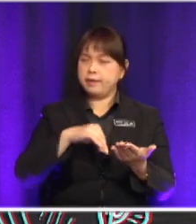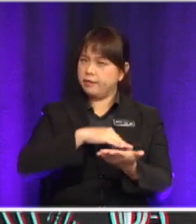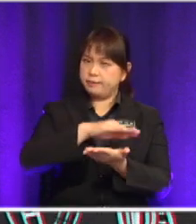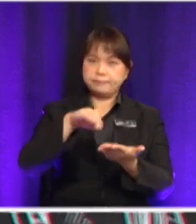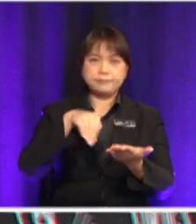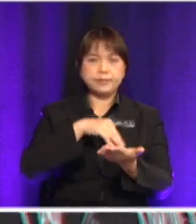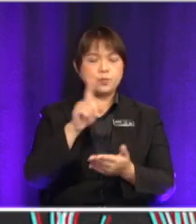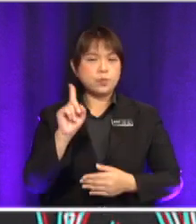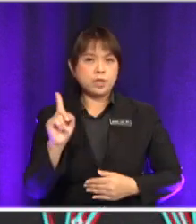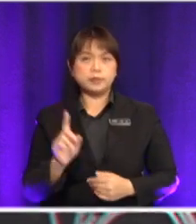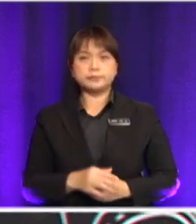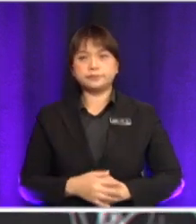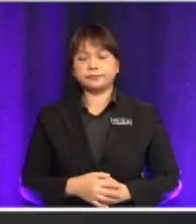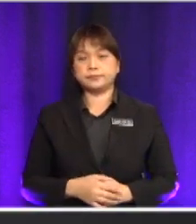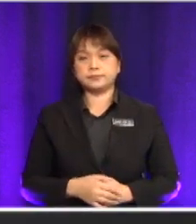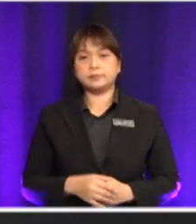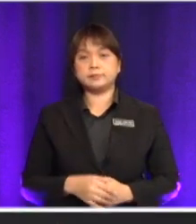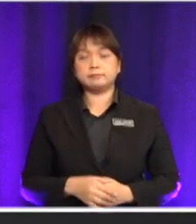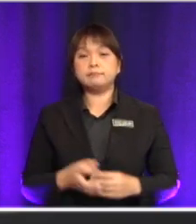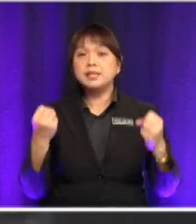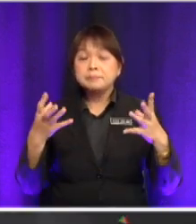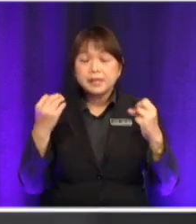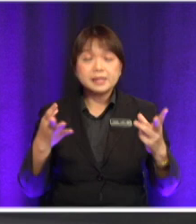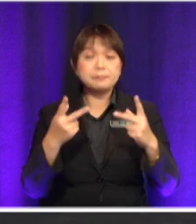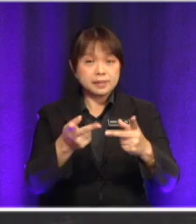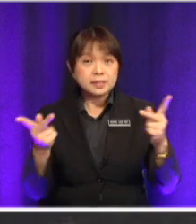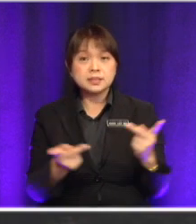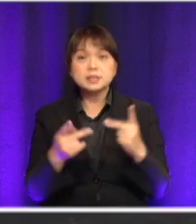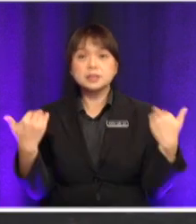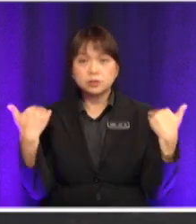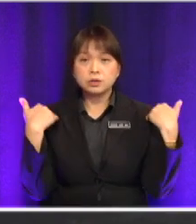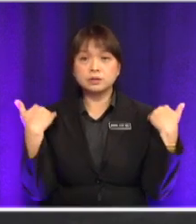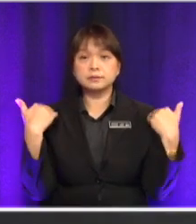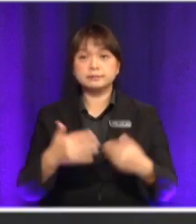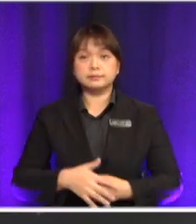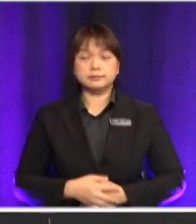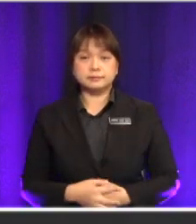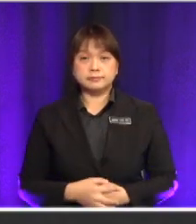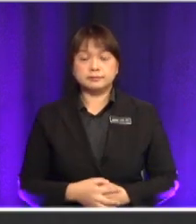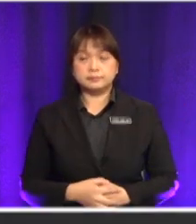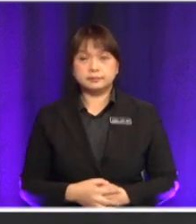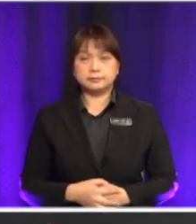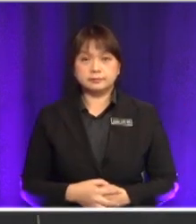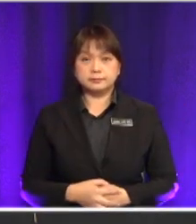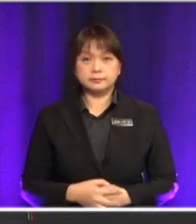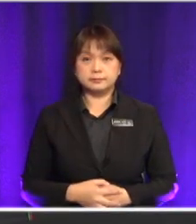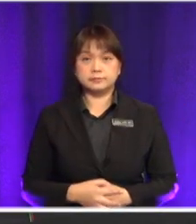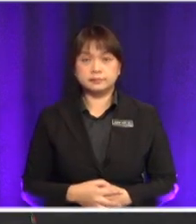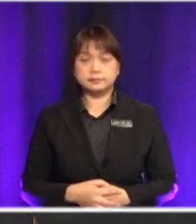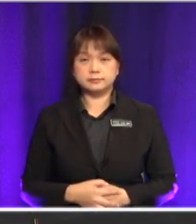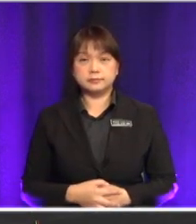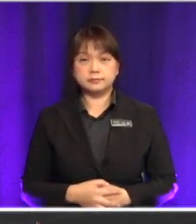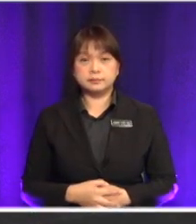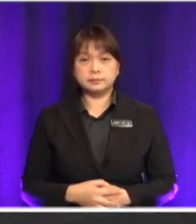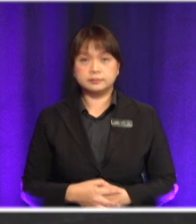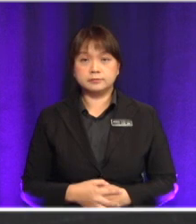for crimes. It's for many things. Sometimes maybe you see a person falling down because of a heart attack and it's caught on the surveillance camera, right?